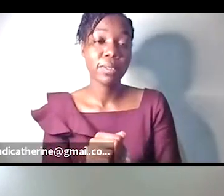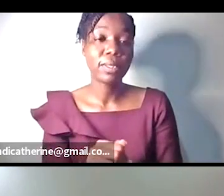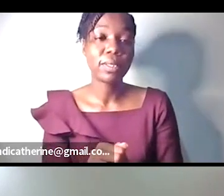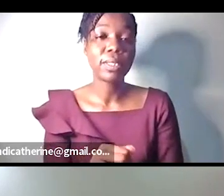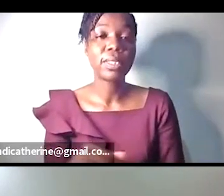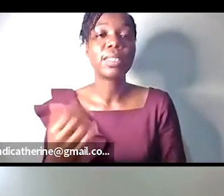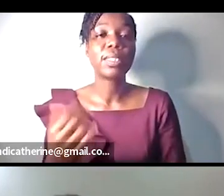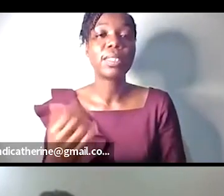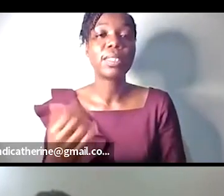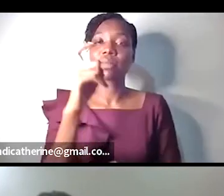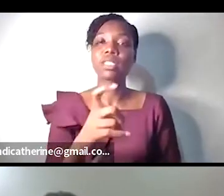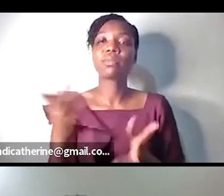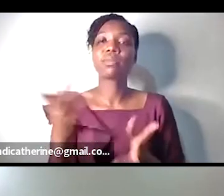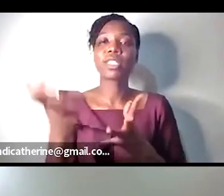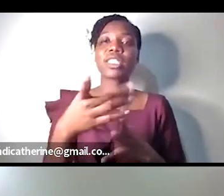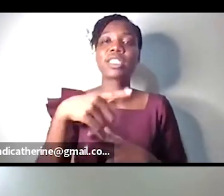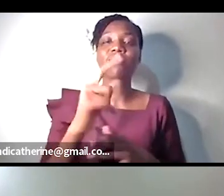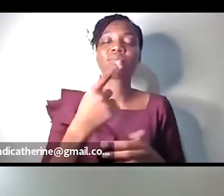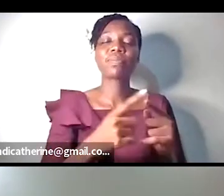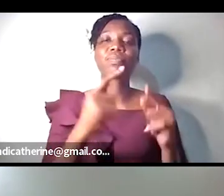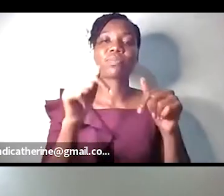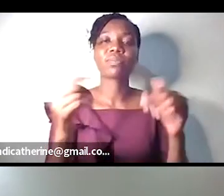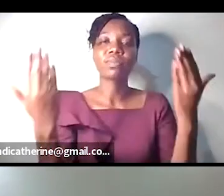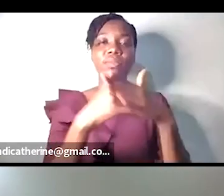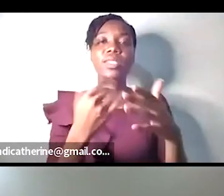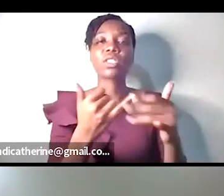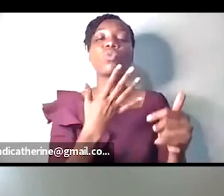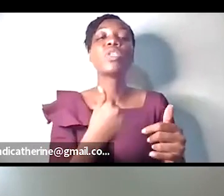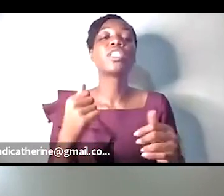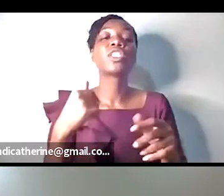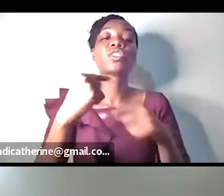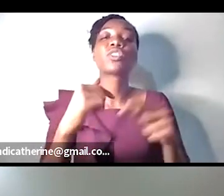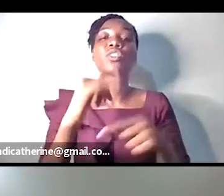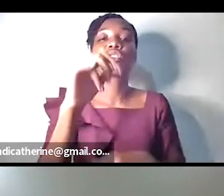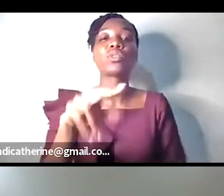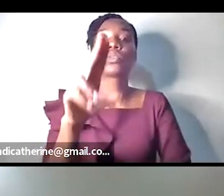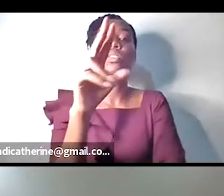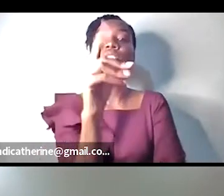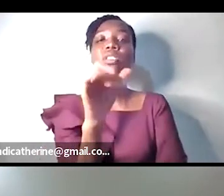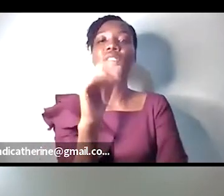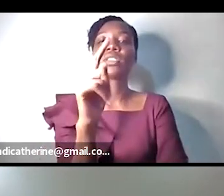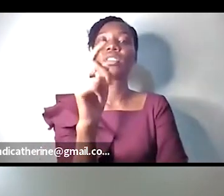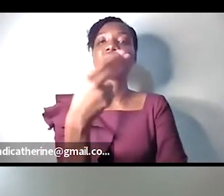by yourself, but tonight allow us to also move on because everyone is here. Judith, are you ready now? Can you hear me?